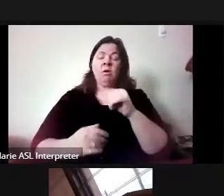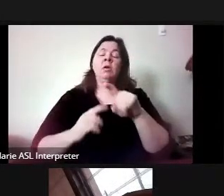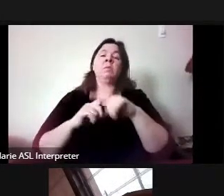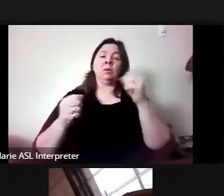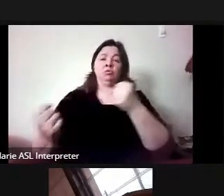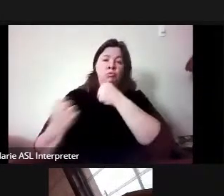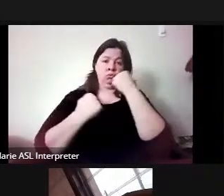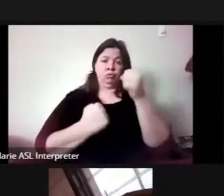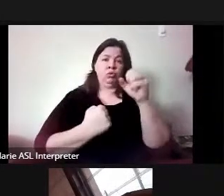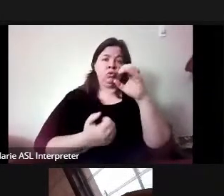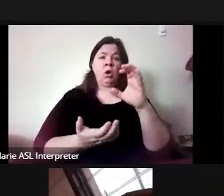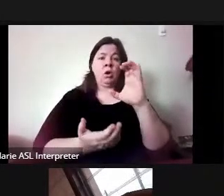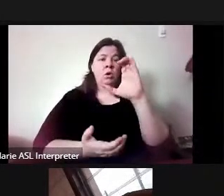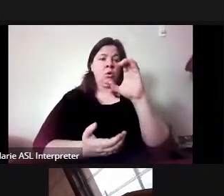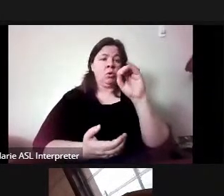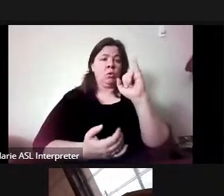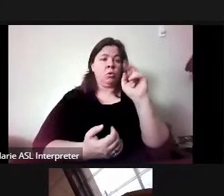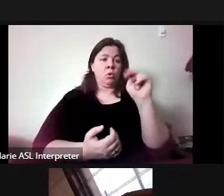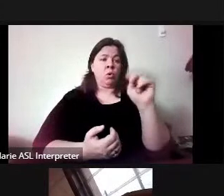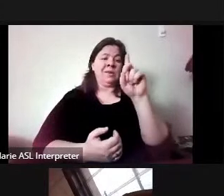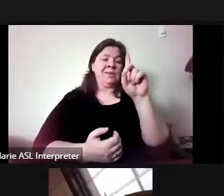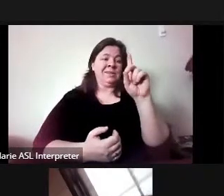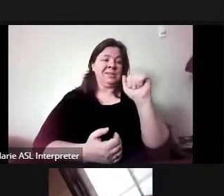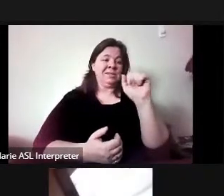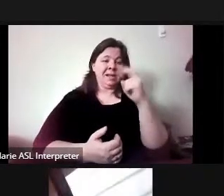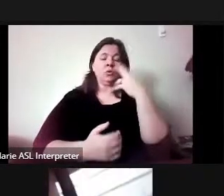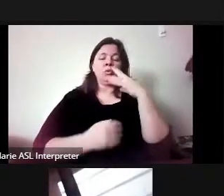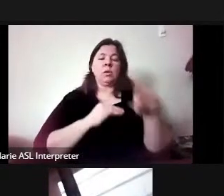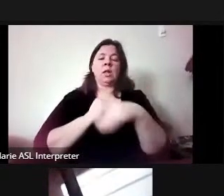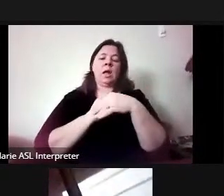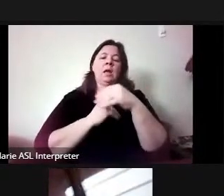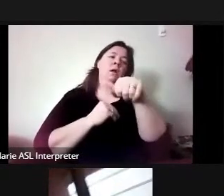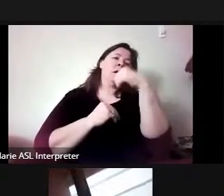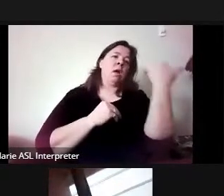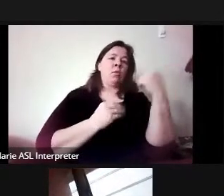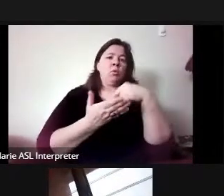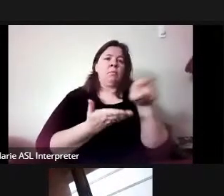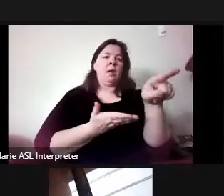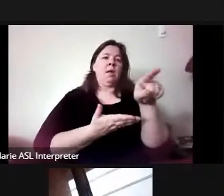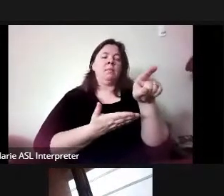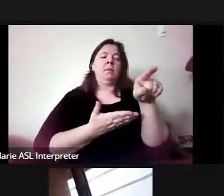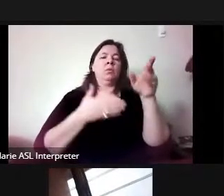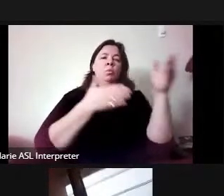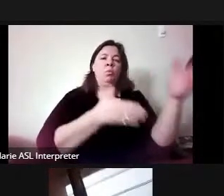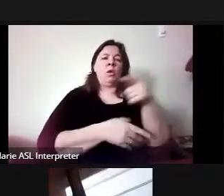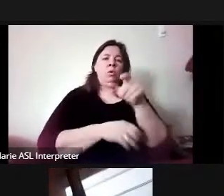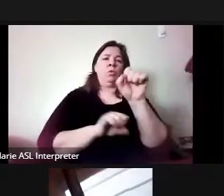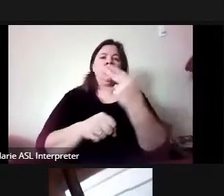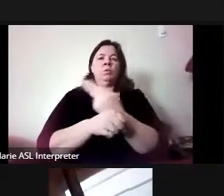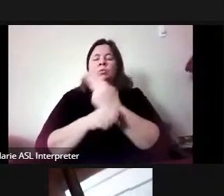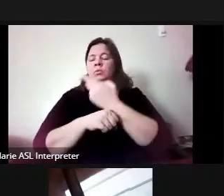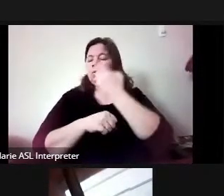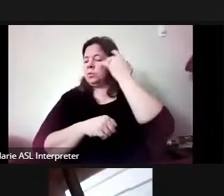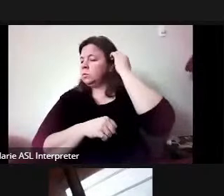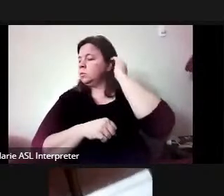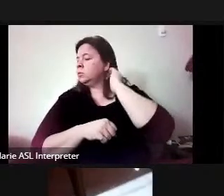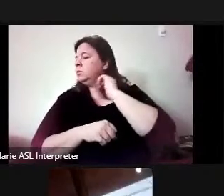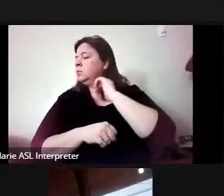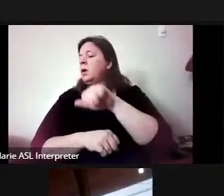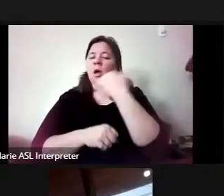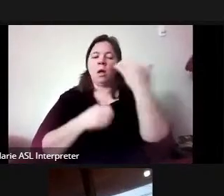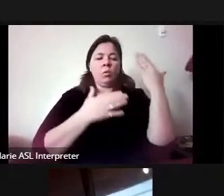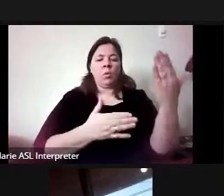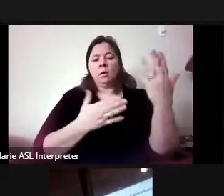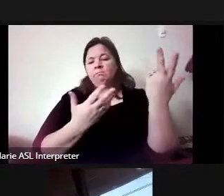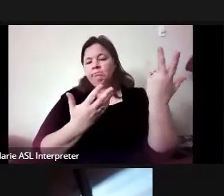then obviously Ash would add it to one of the payment methods that you can use. Thanks. Yeah. Well, either way, I